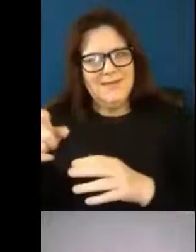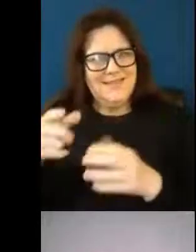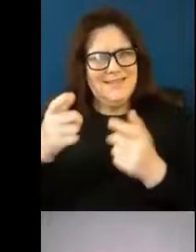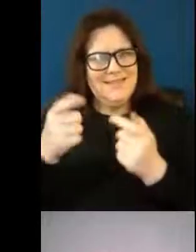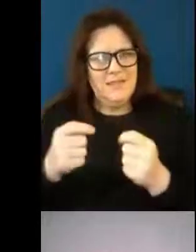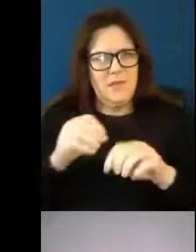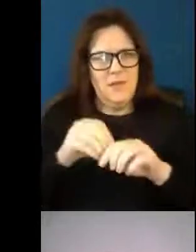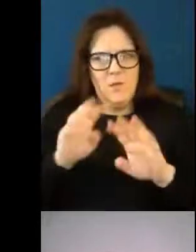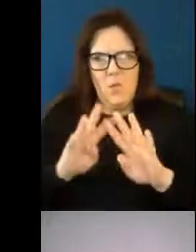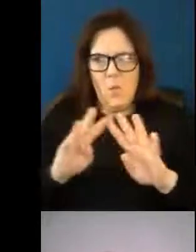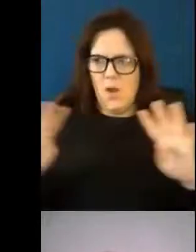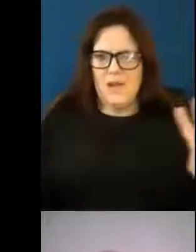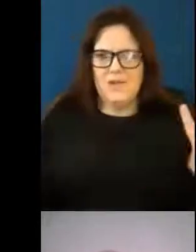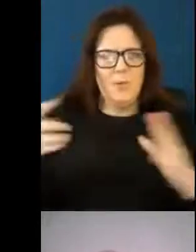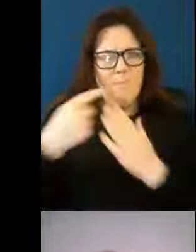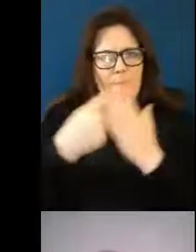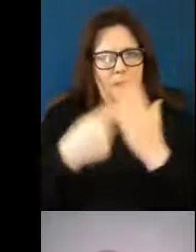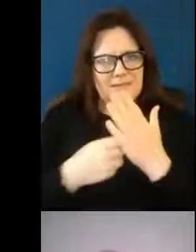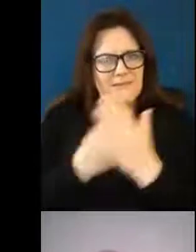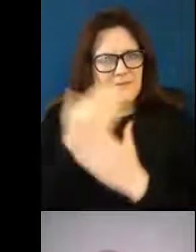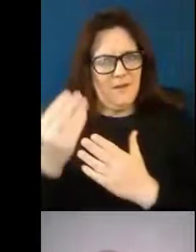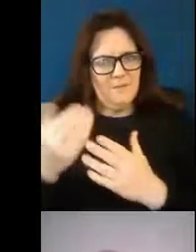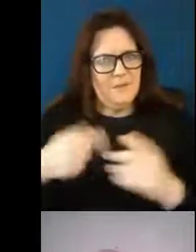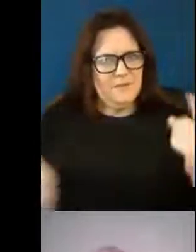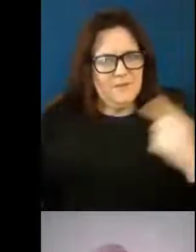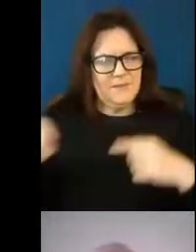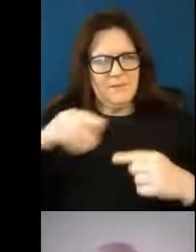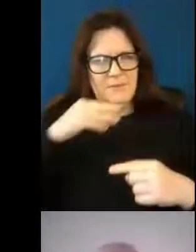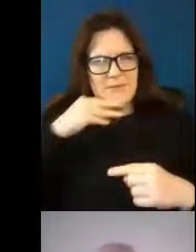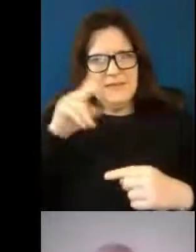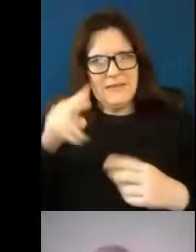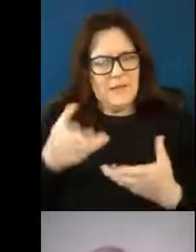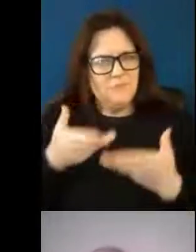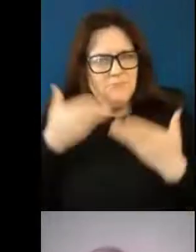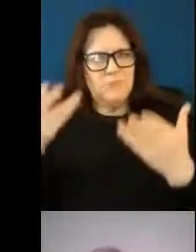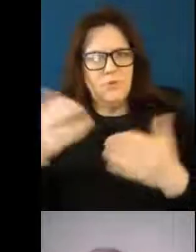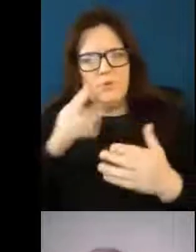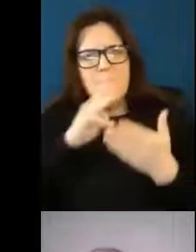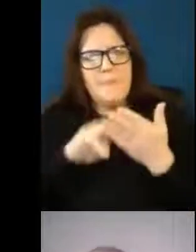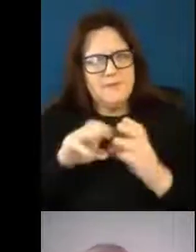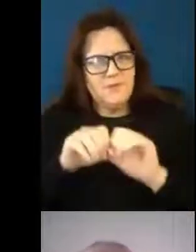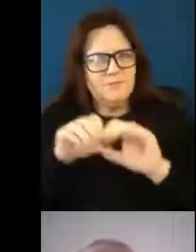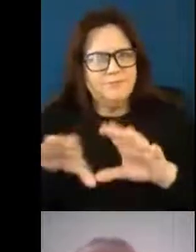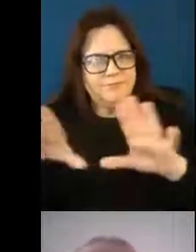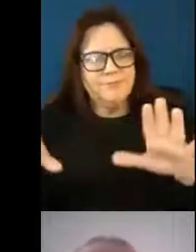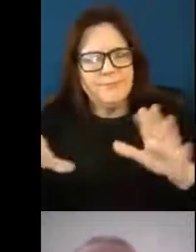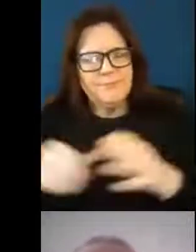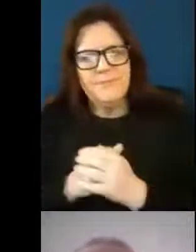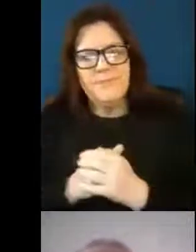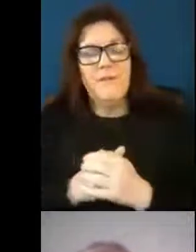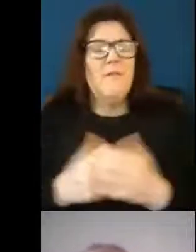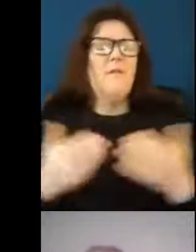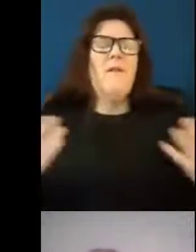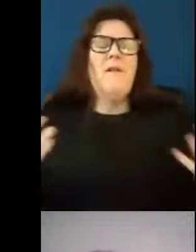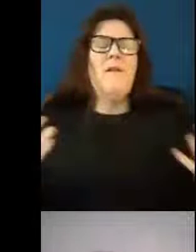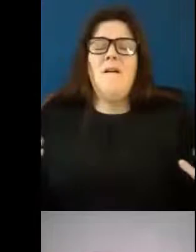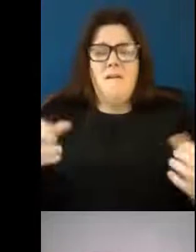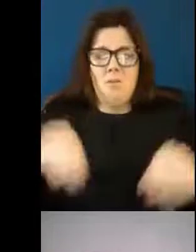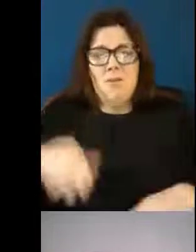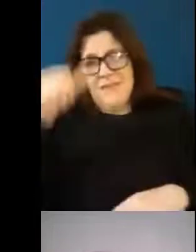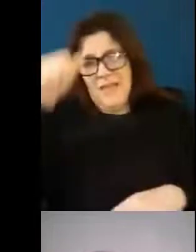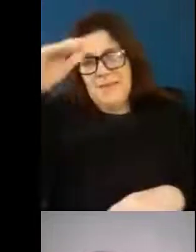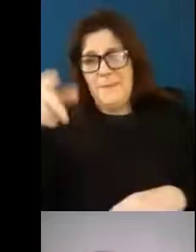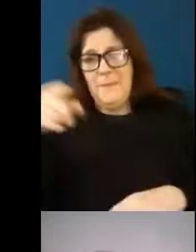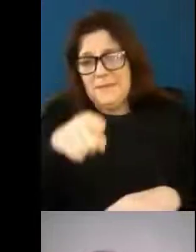wider policy development committees within your university, obviously academics, and